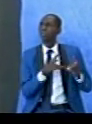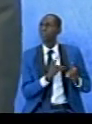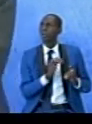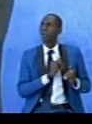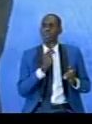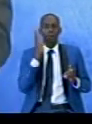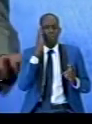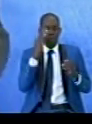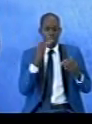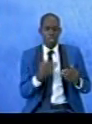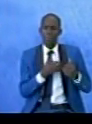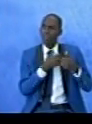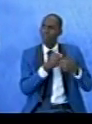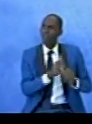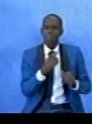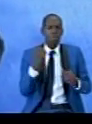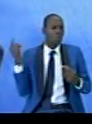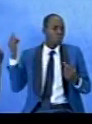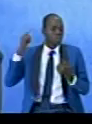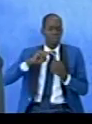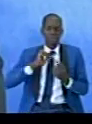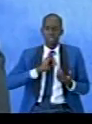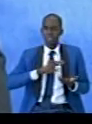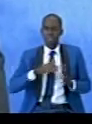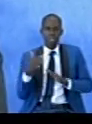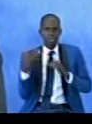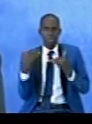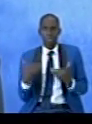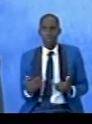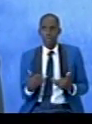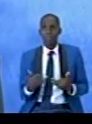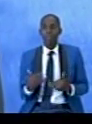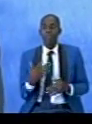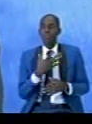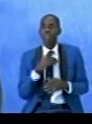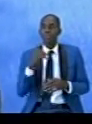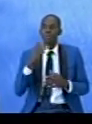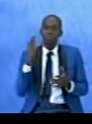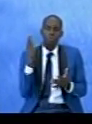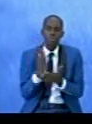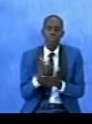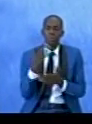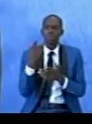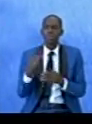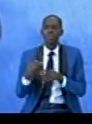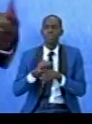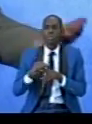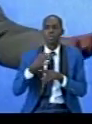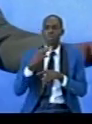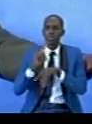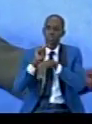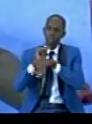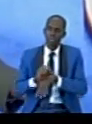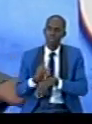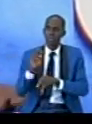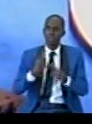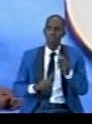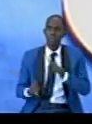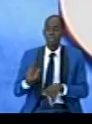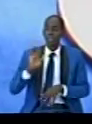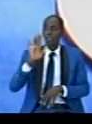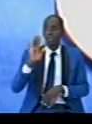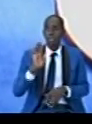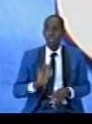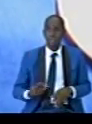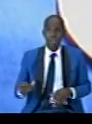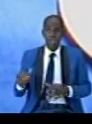to follow for the rest of my life. And you quit the tradition of the people. Your children